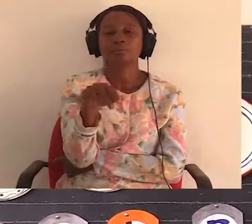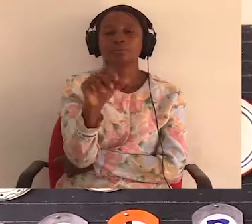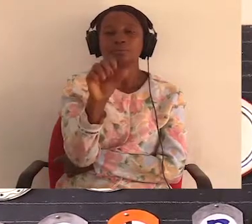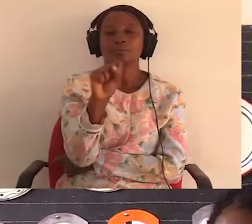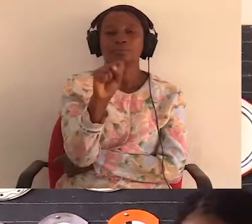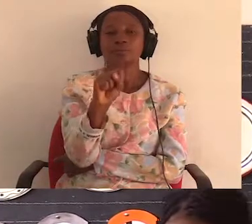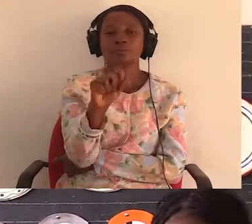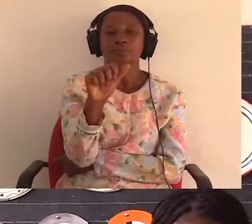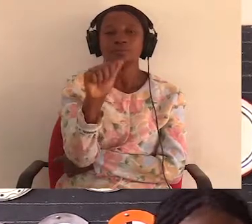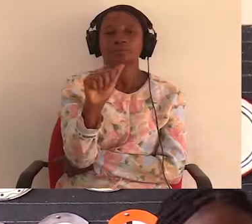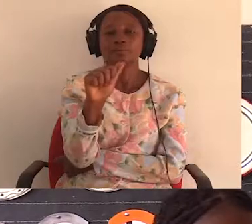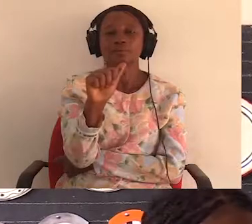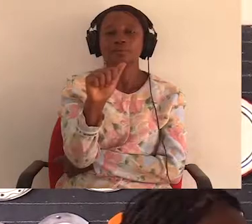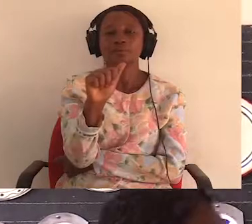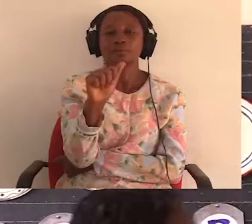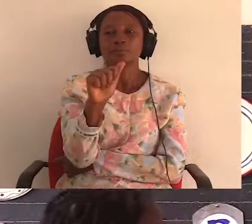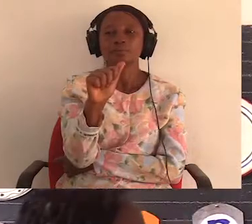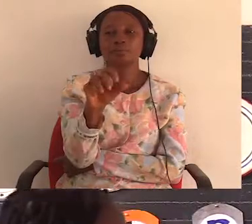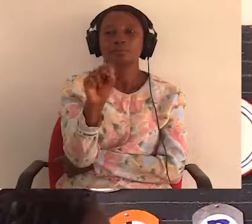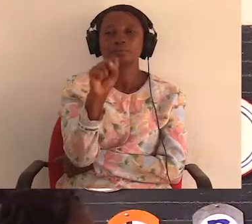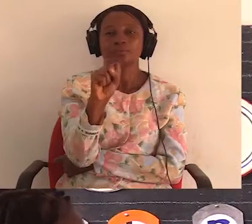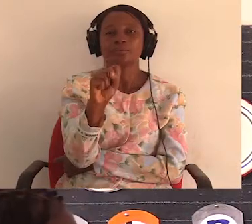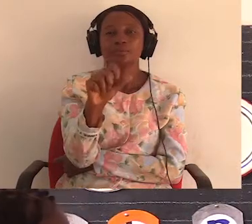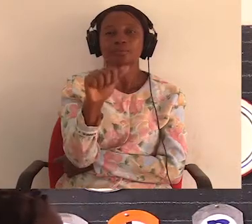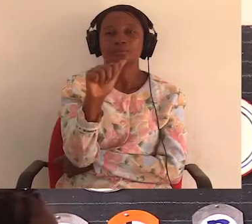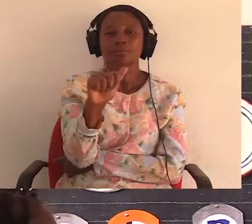A. A. A.